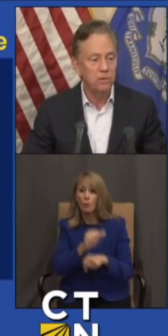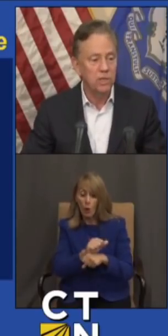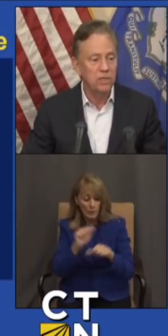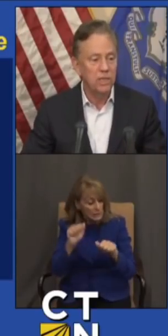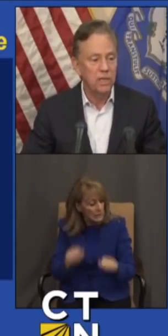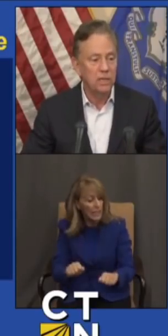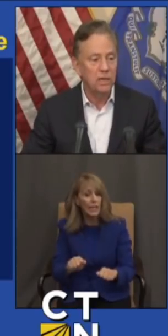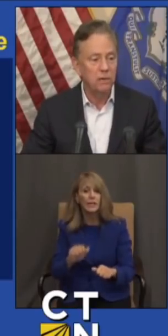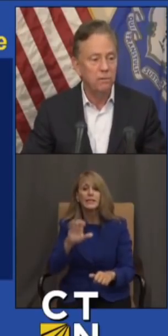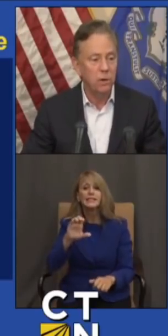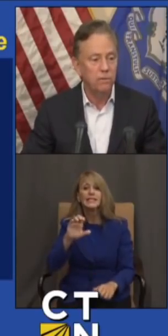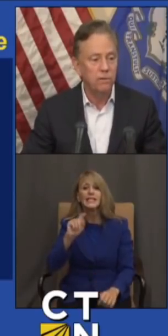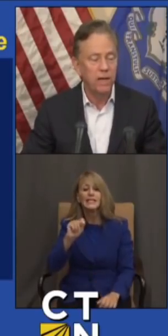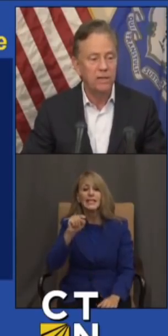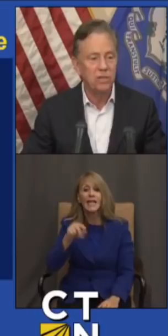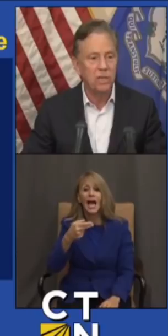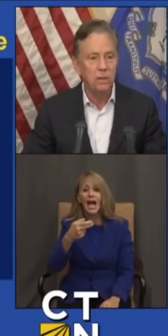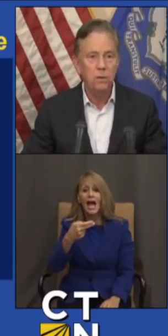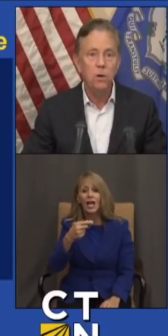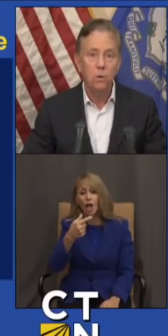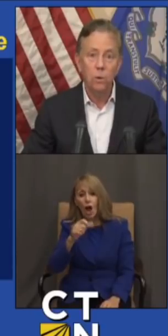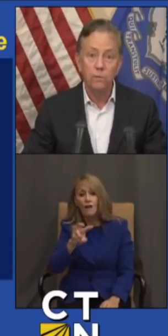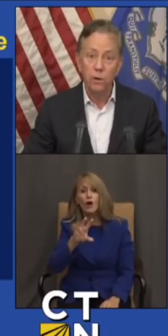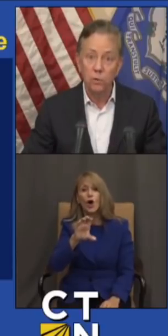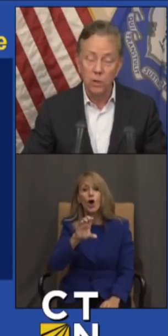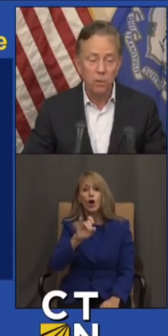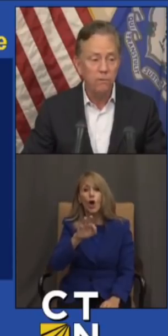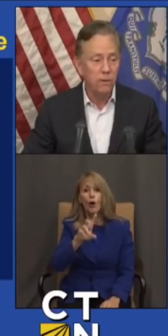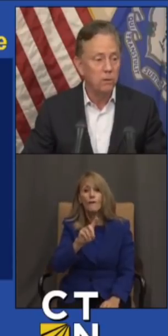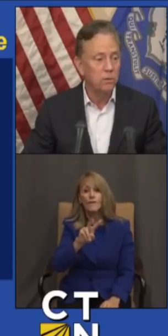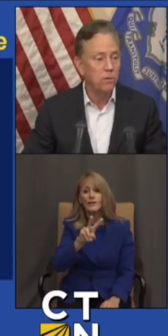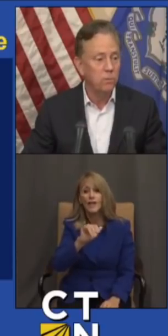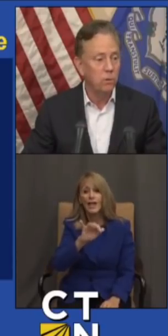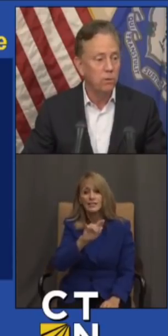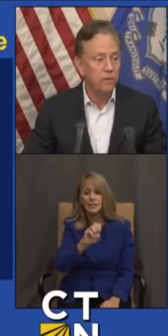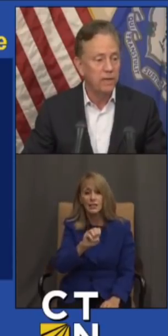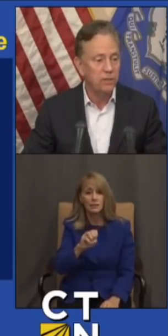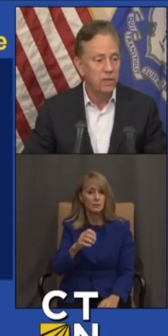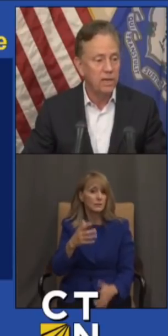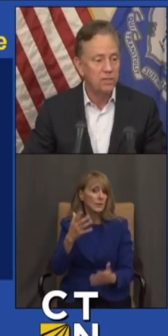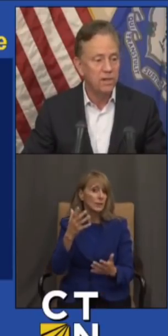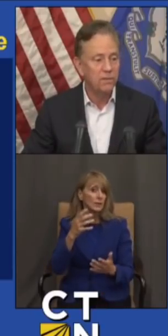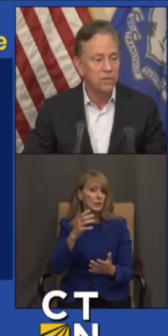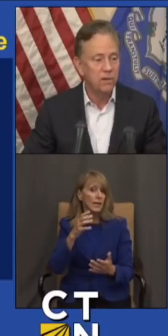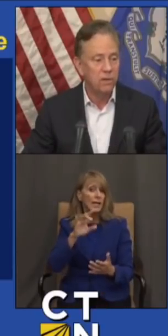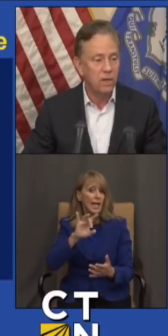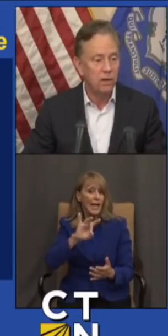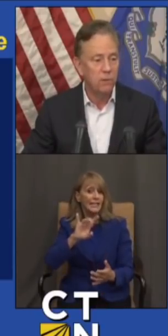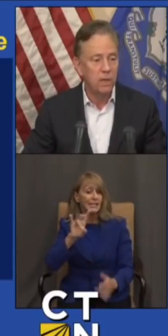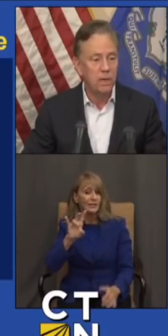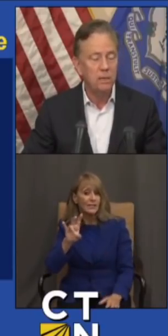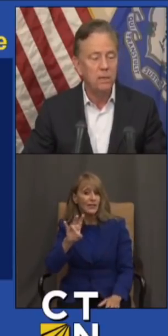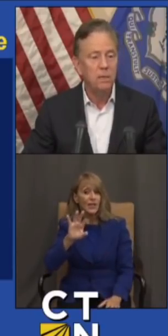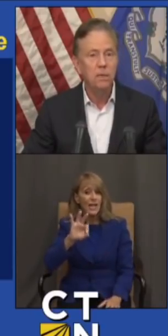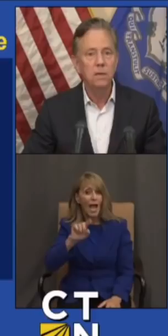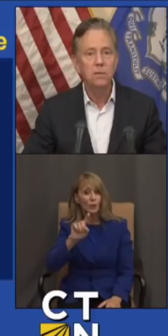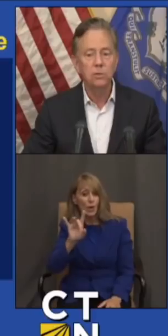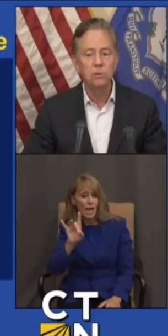available, ct.gov, COVID vaccine, or the phone number, for those of you more old-fashioned,